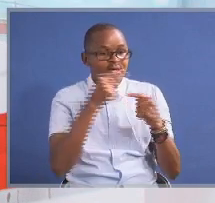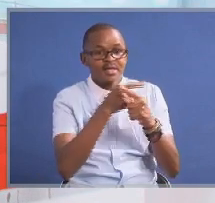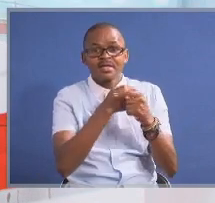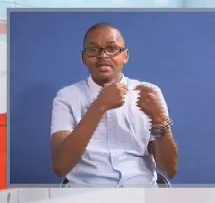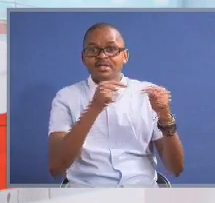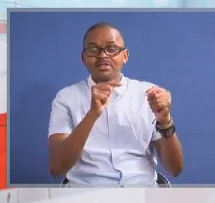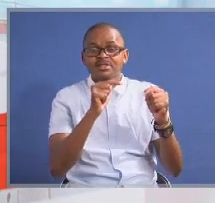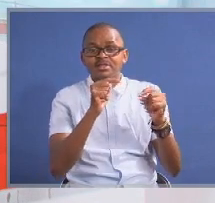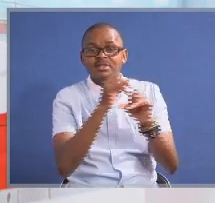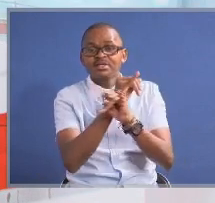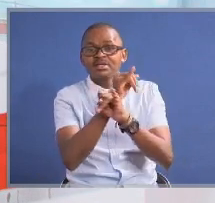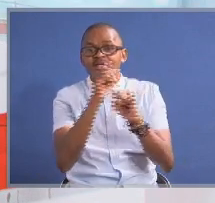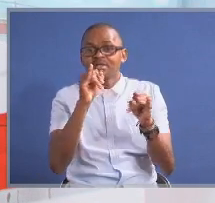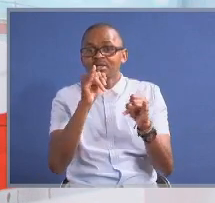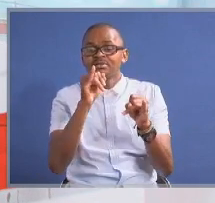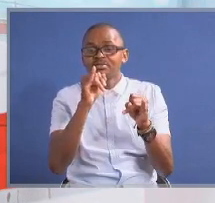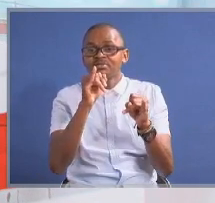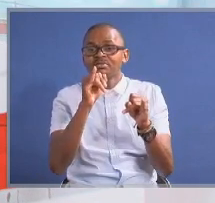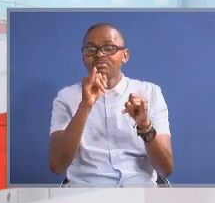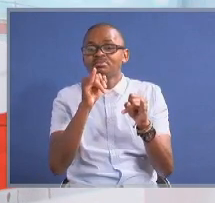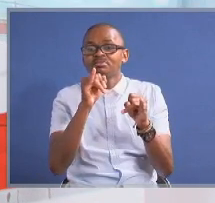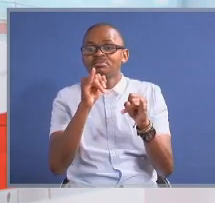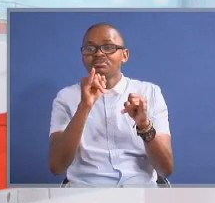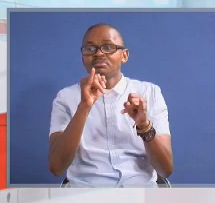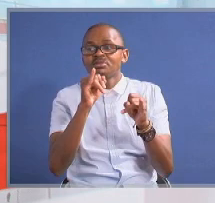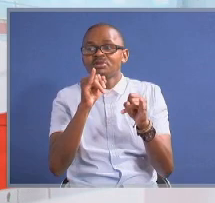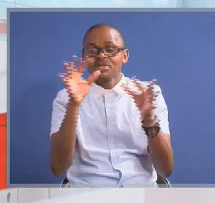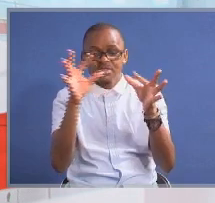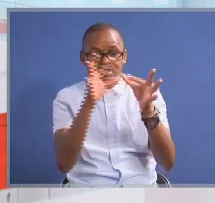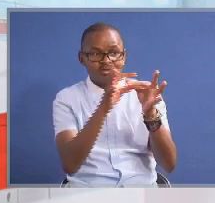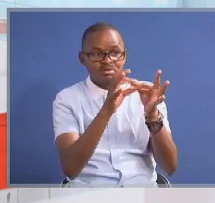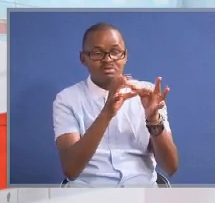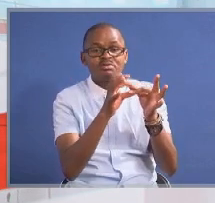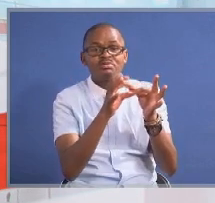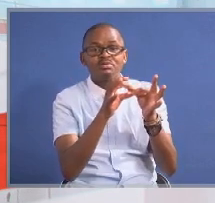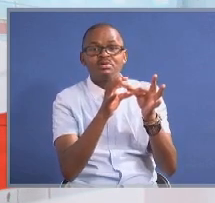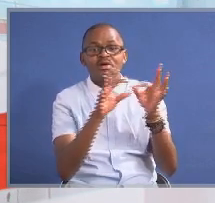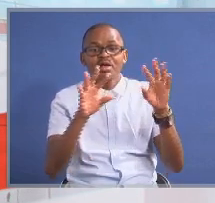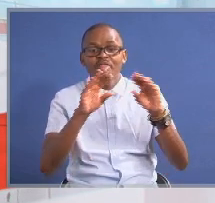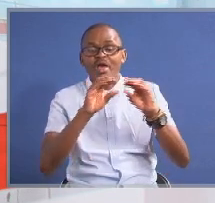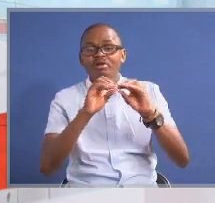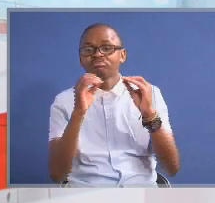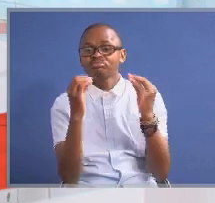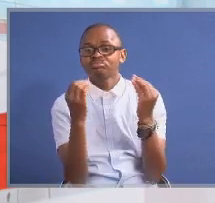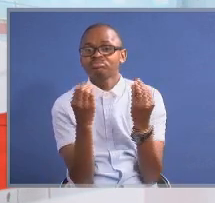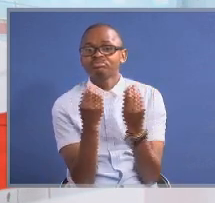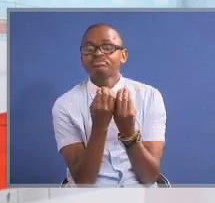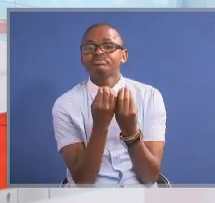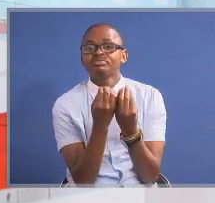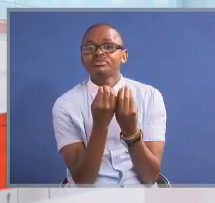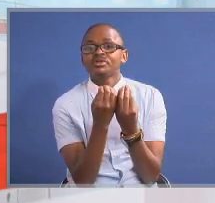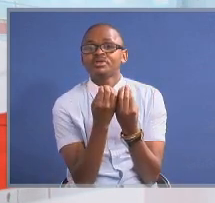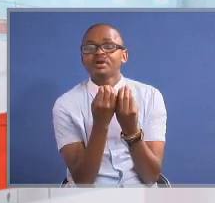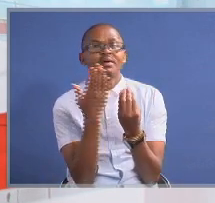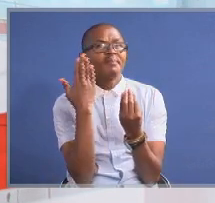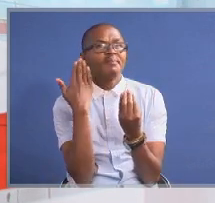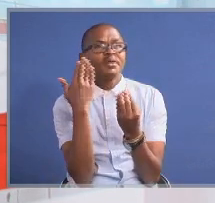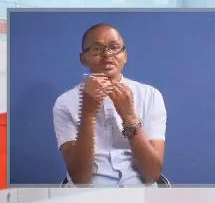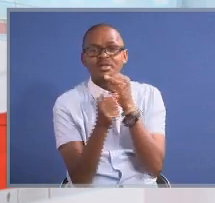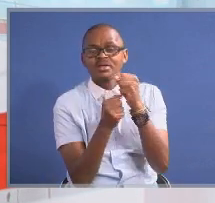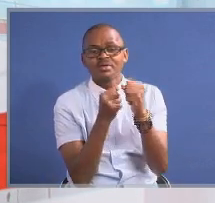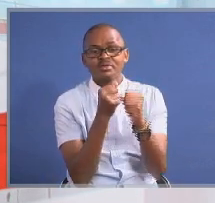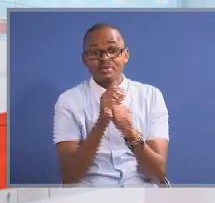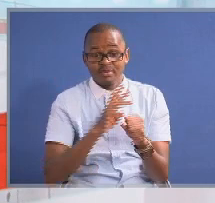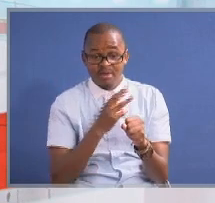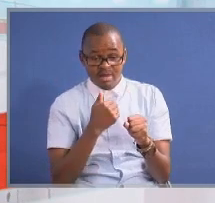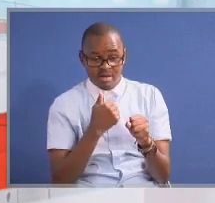independence, particularly since Timor-Leste joined the organization a couple of years ago. We've